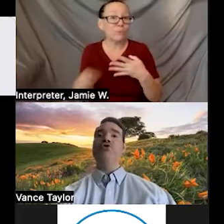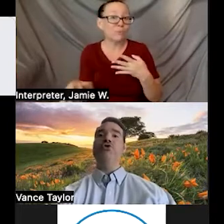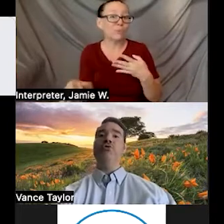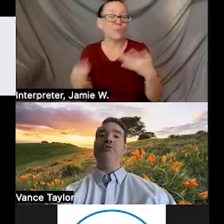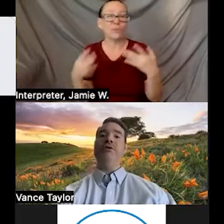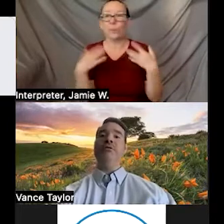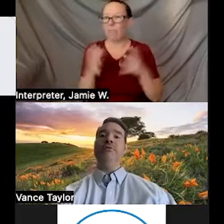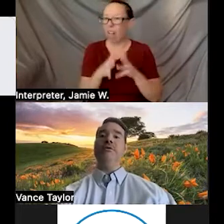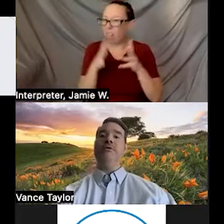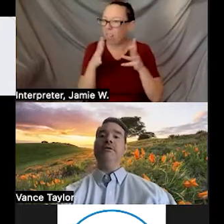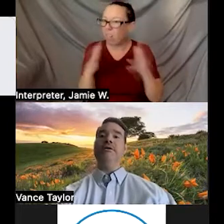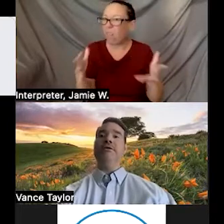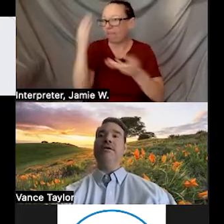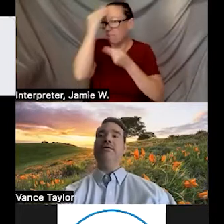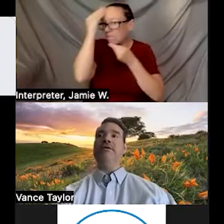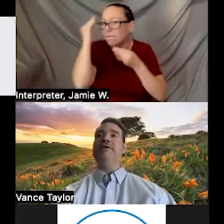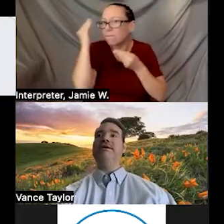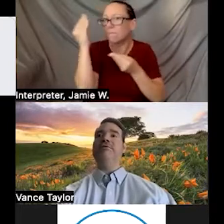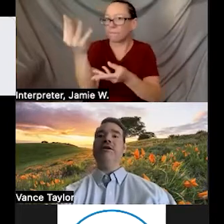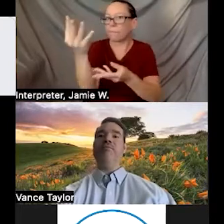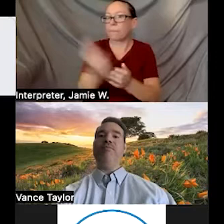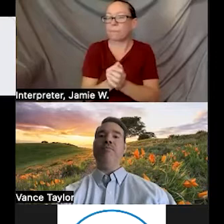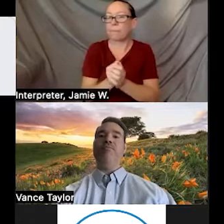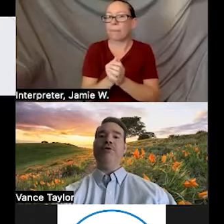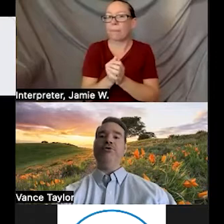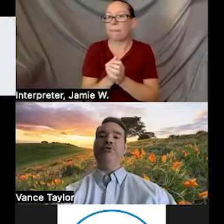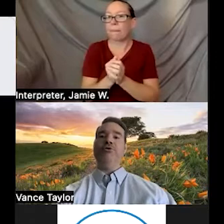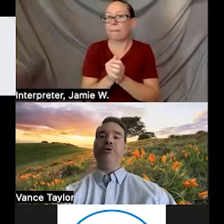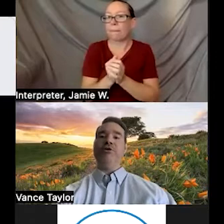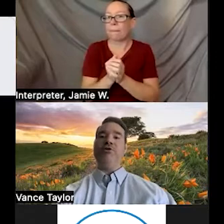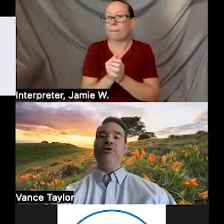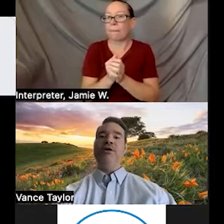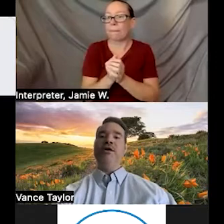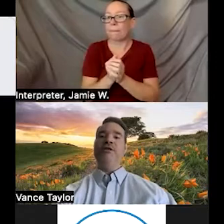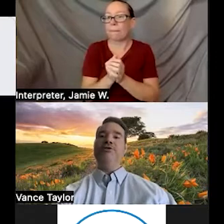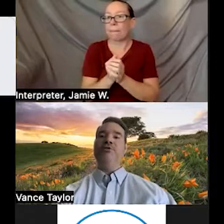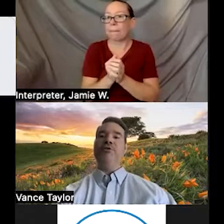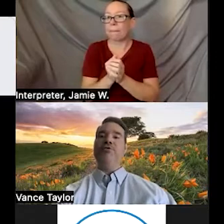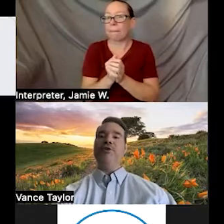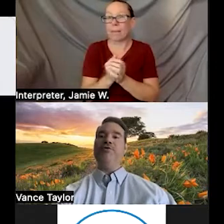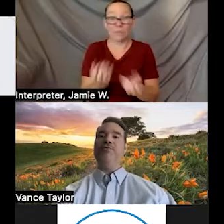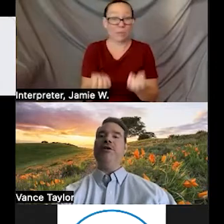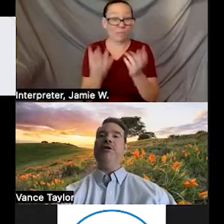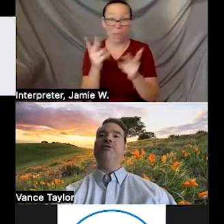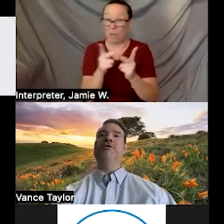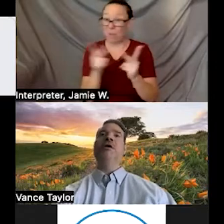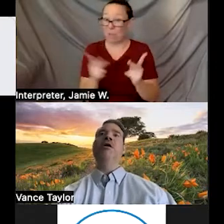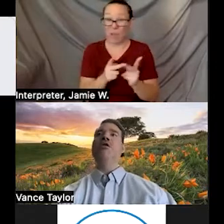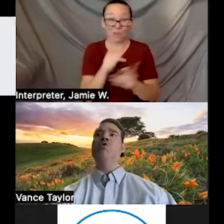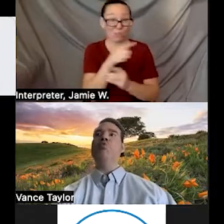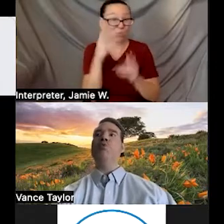that you could be taking right now, but you chose to be here. So thank you for letting